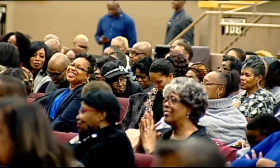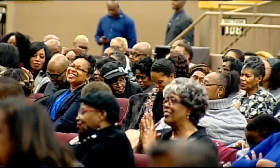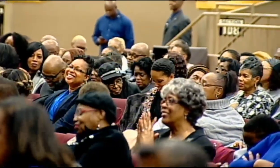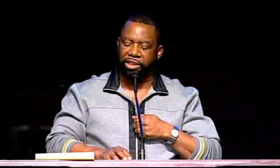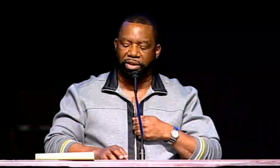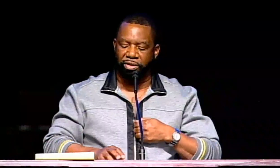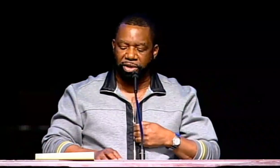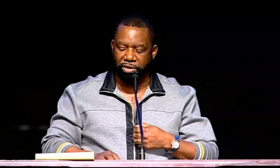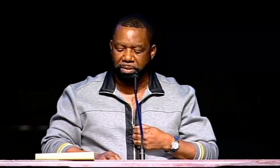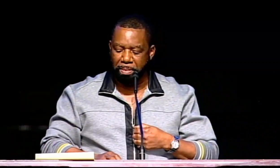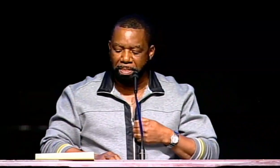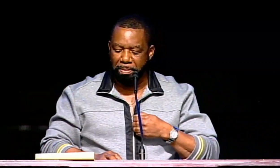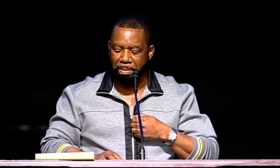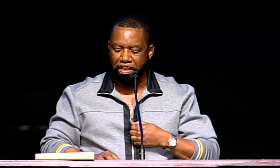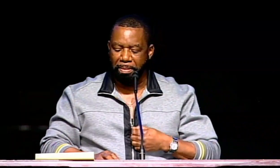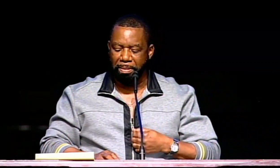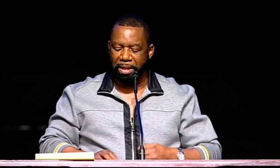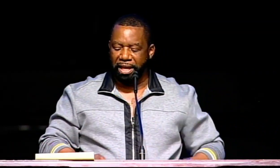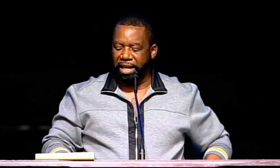I ain't putting no more pressure on you.